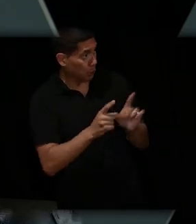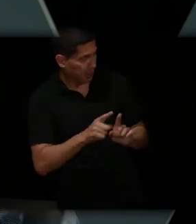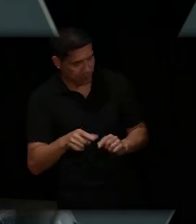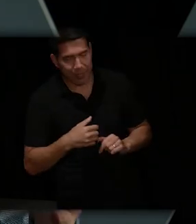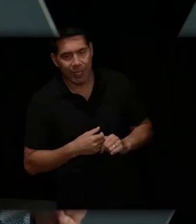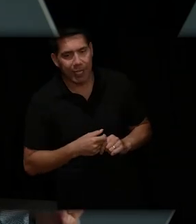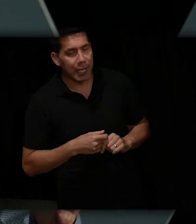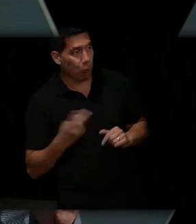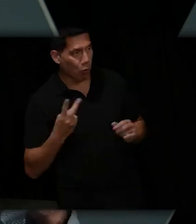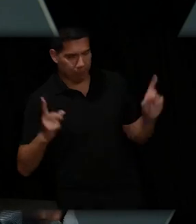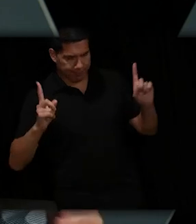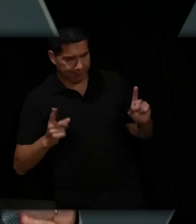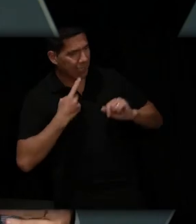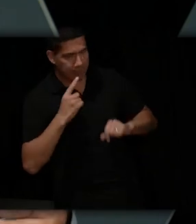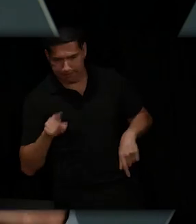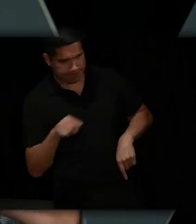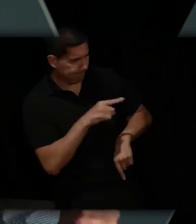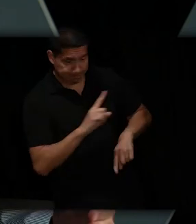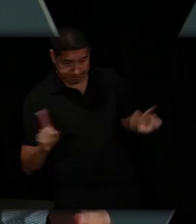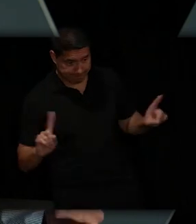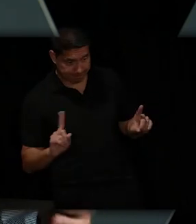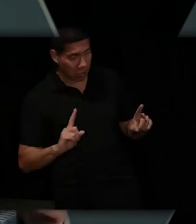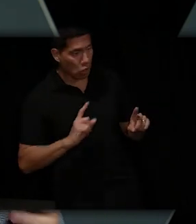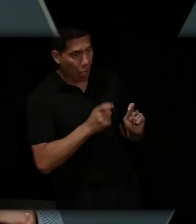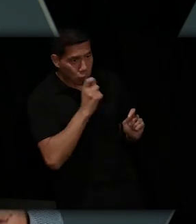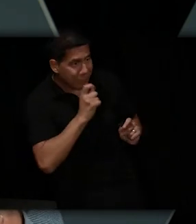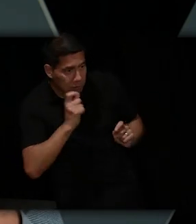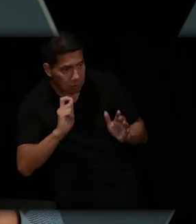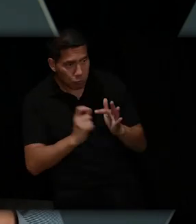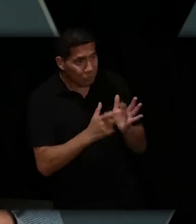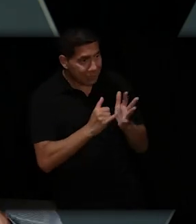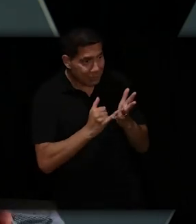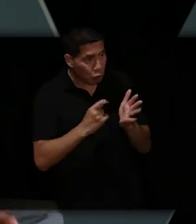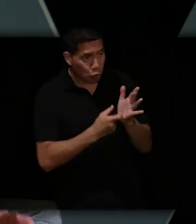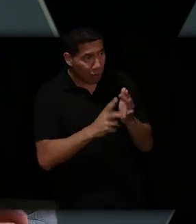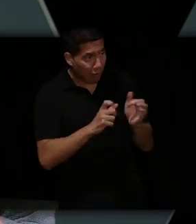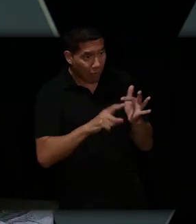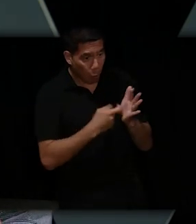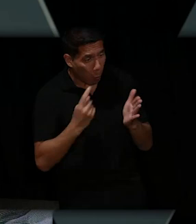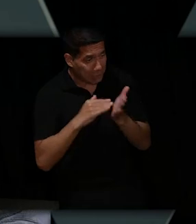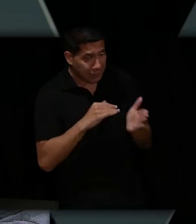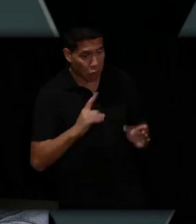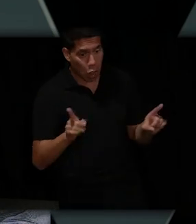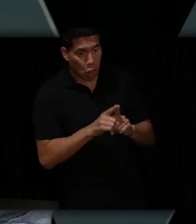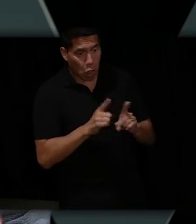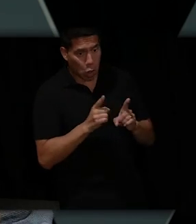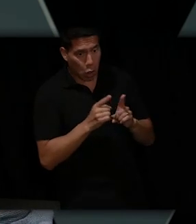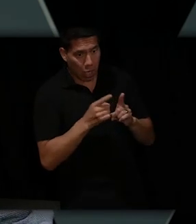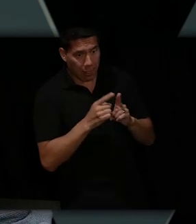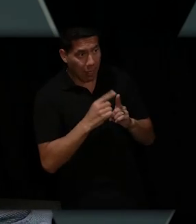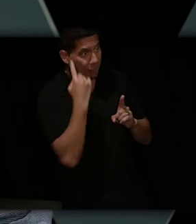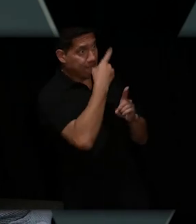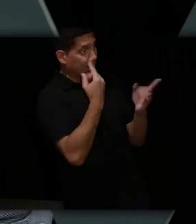like, you can't think of yourself as a press wrangler or an assistant. You are the, like, outward face of the administration to the press. You cannot